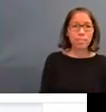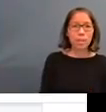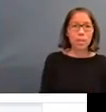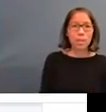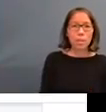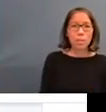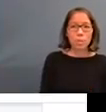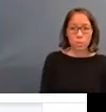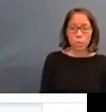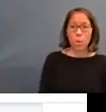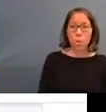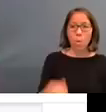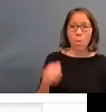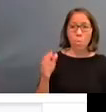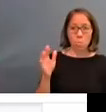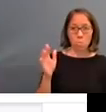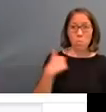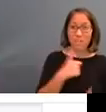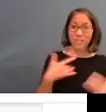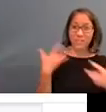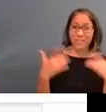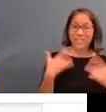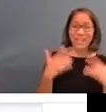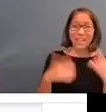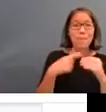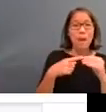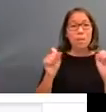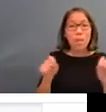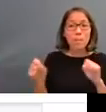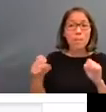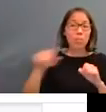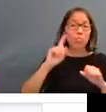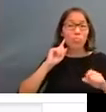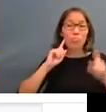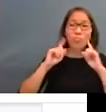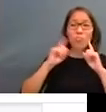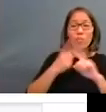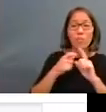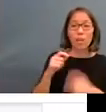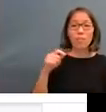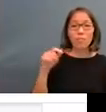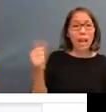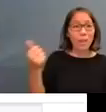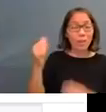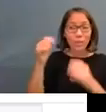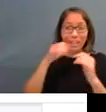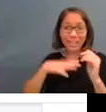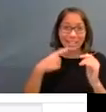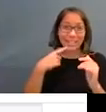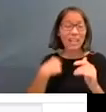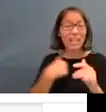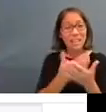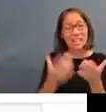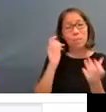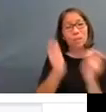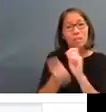So again, we're very excited about the possibilities. You heard Ms. Amaker say that things continue to change. We are